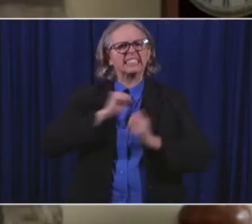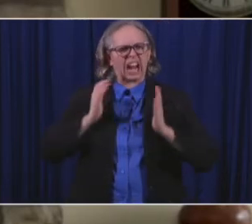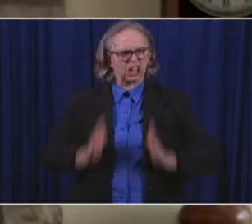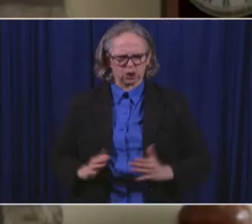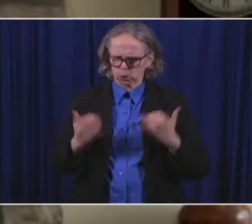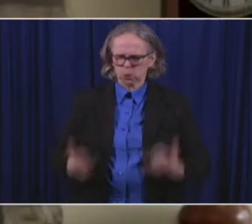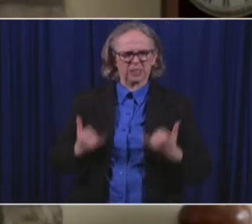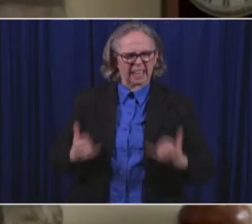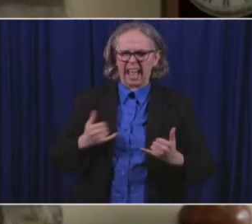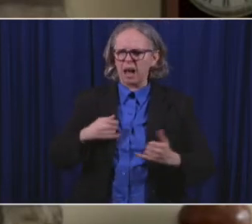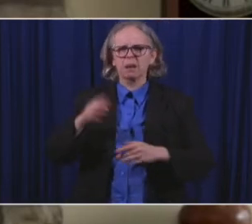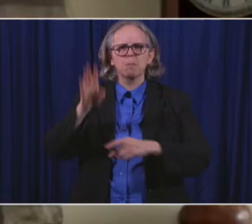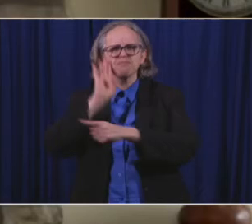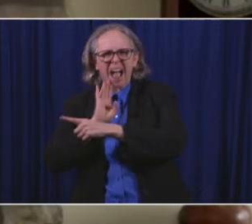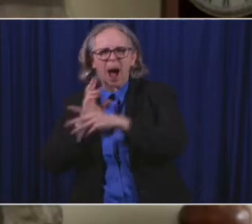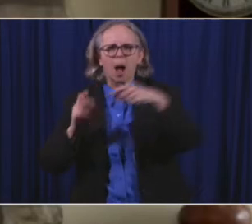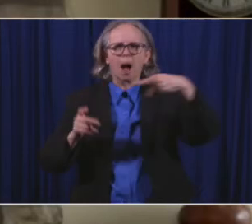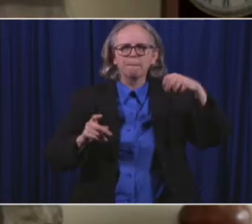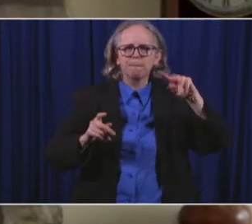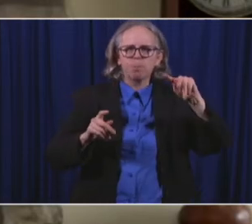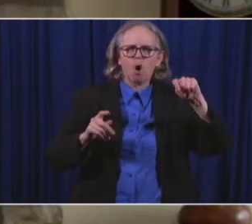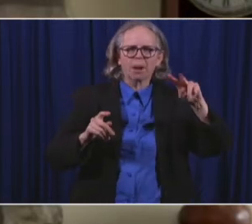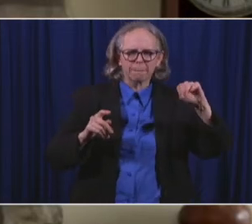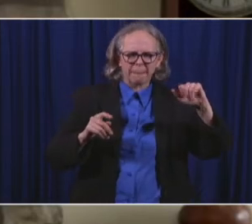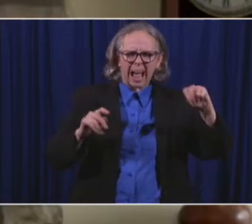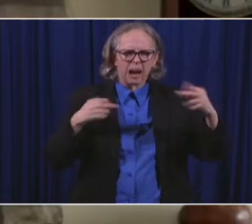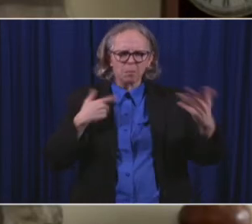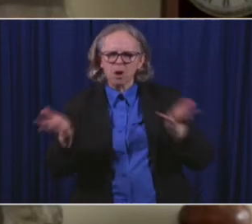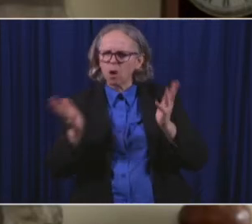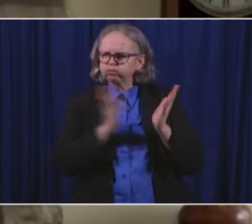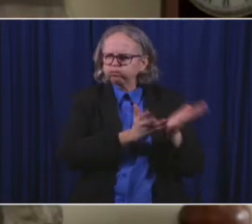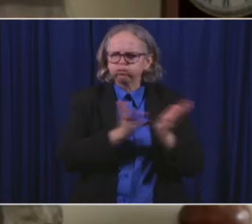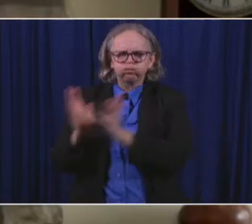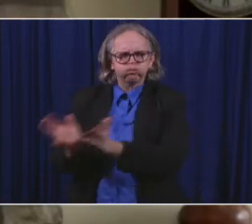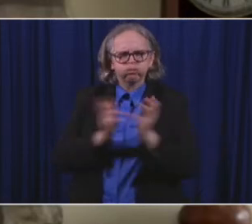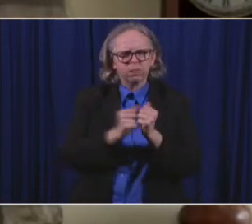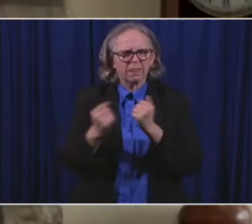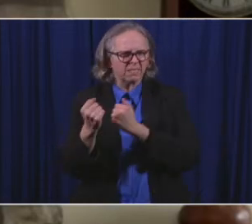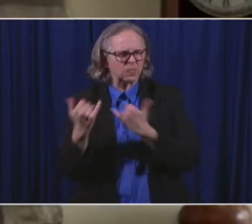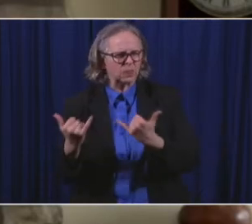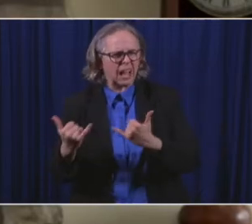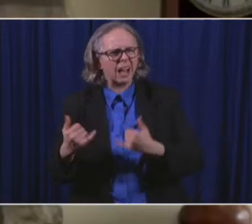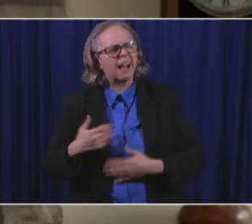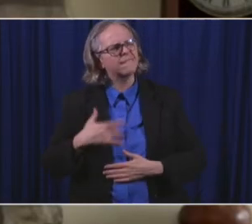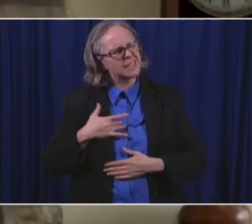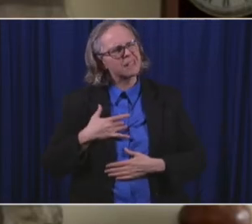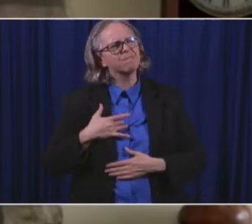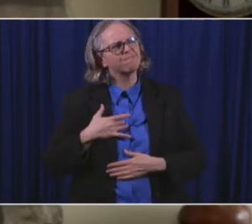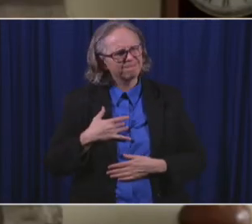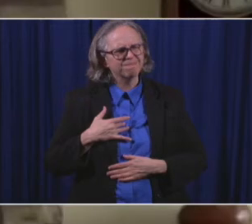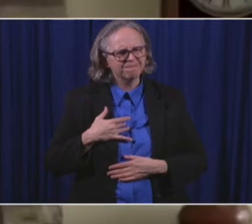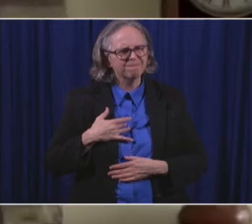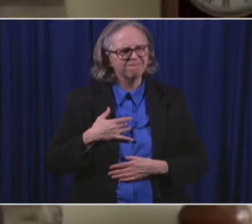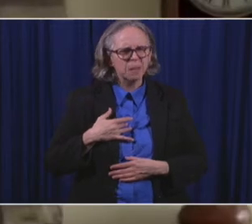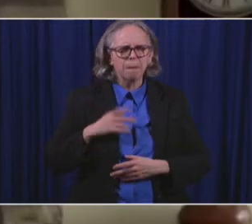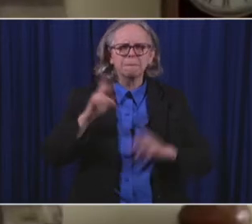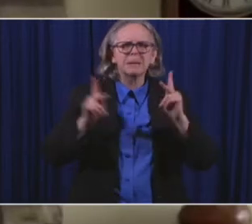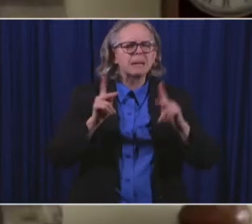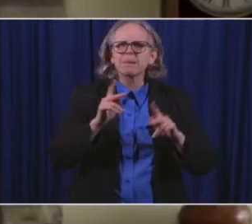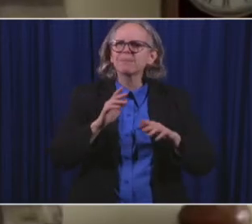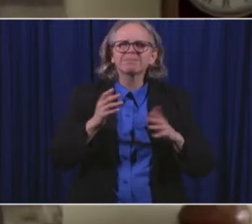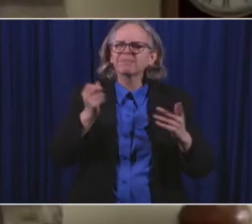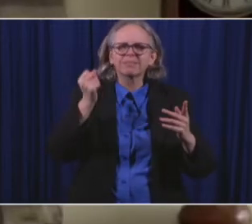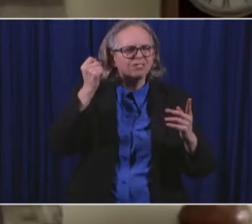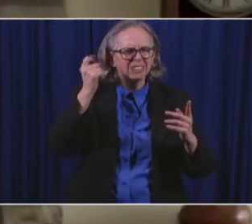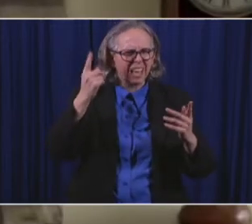that I think sometimes it's been underestimated the huge impact that the CARES Act